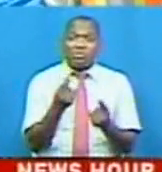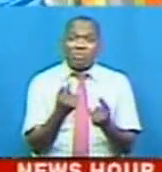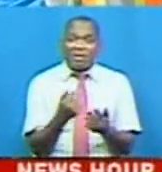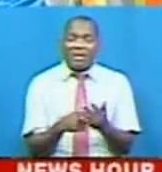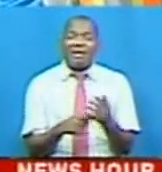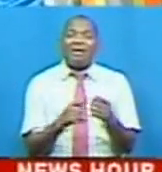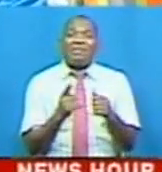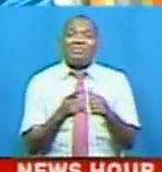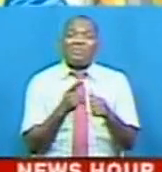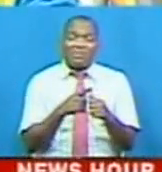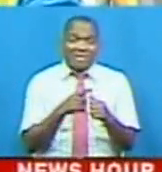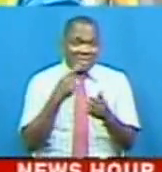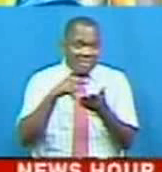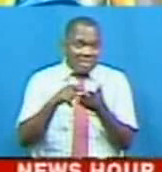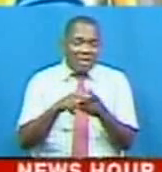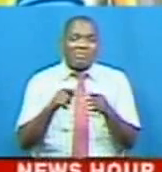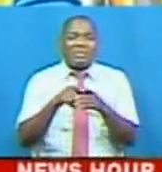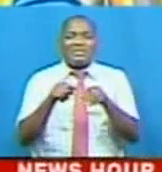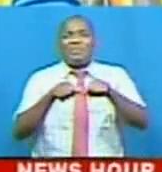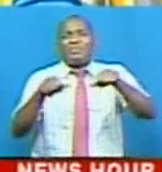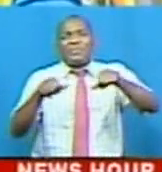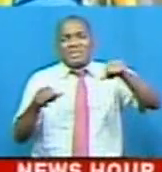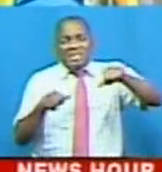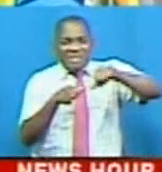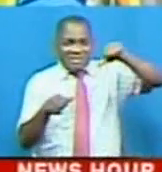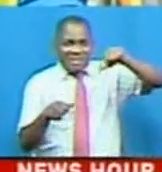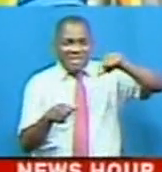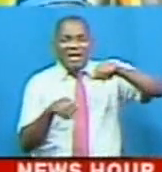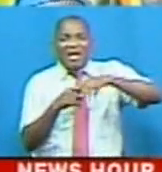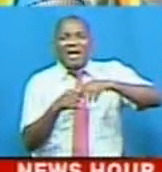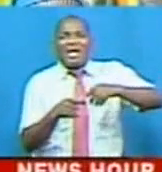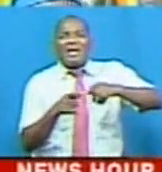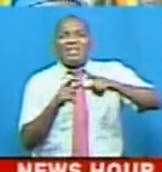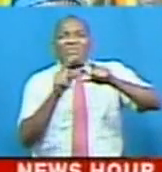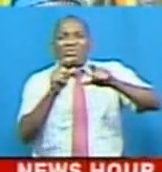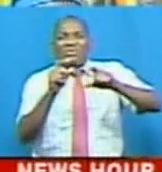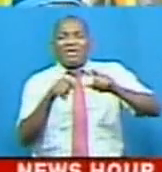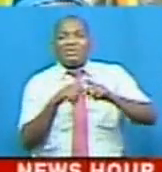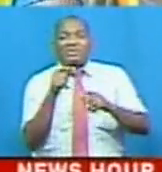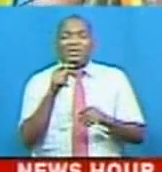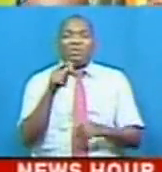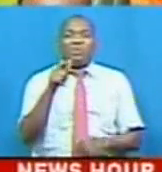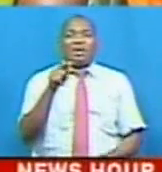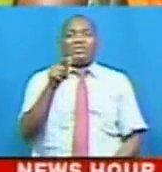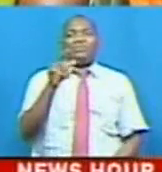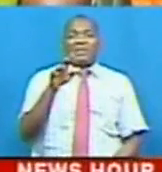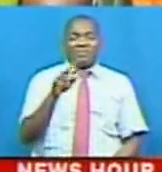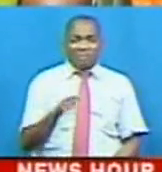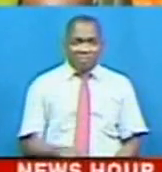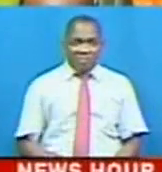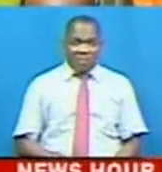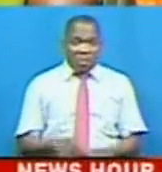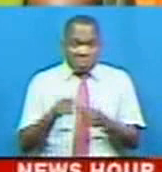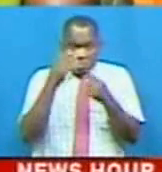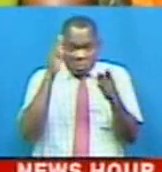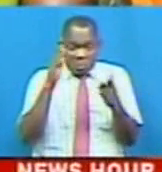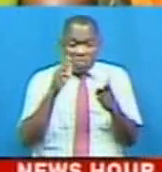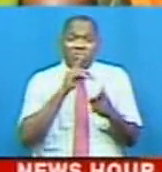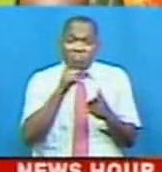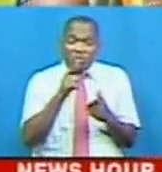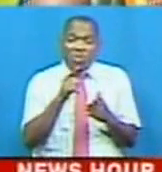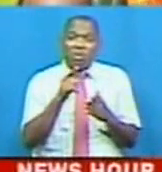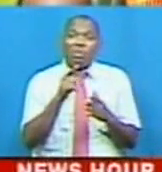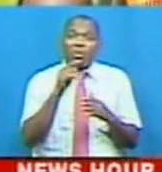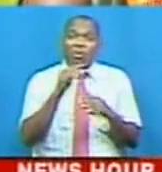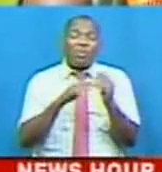is, the first test we did was to measure to see the thickness. And you saw that it was 125 millimeters. We don't know whether that was what